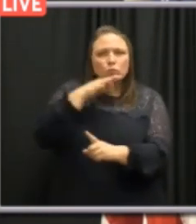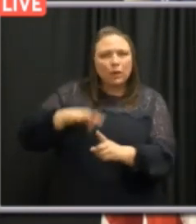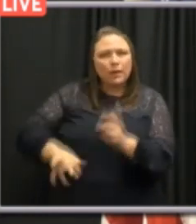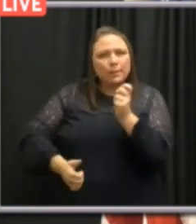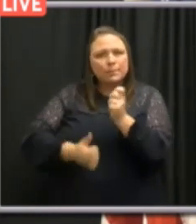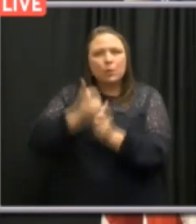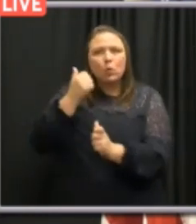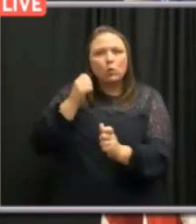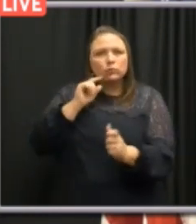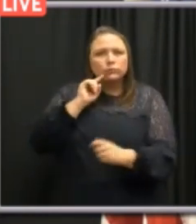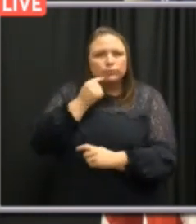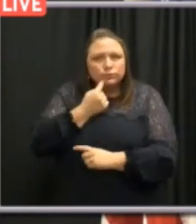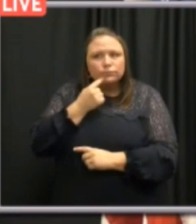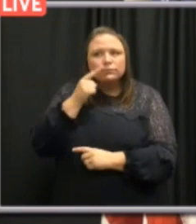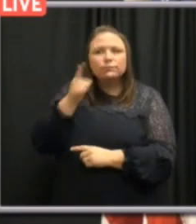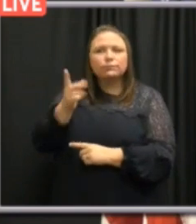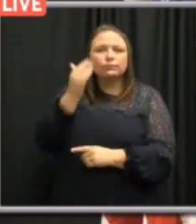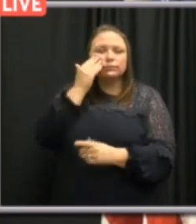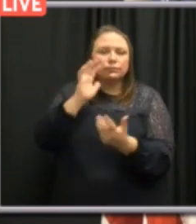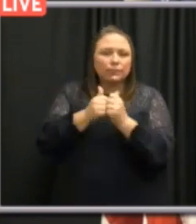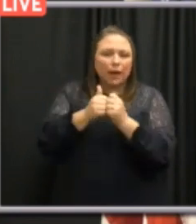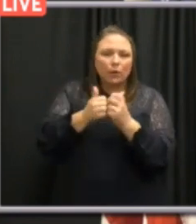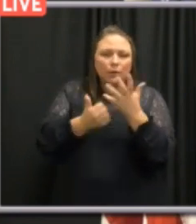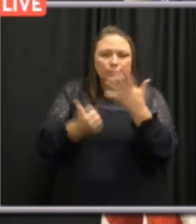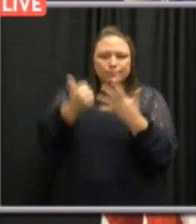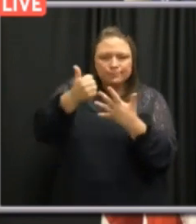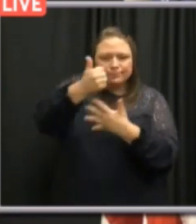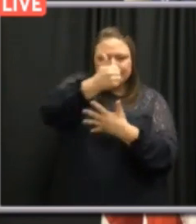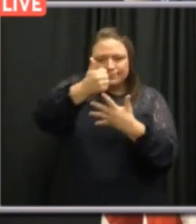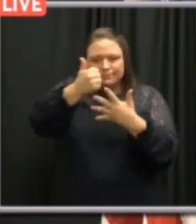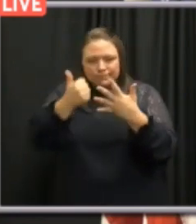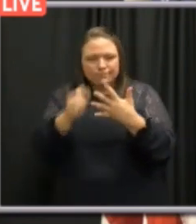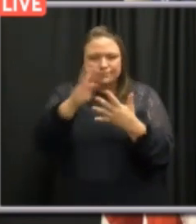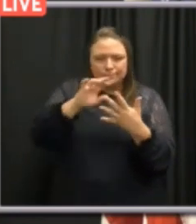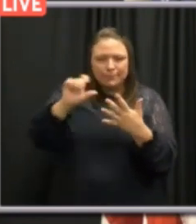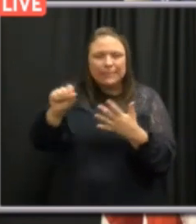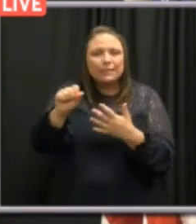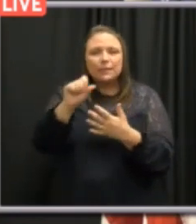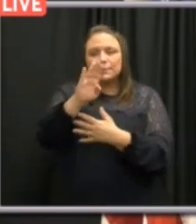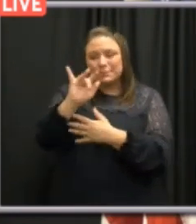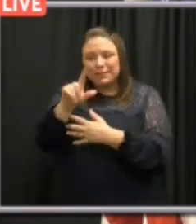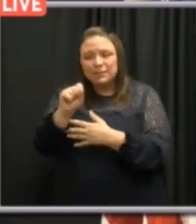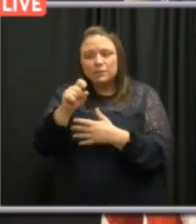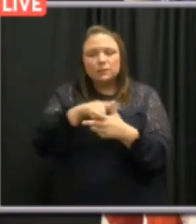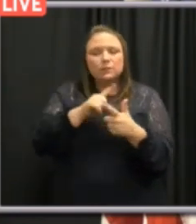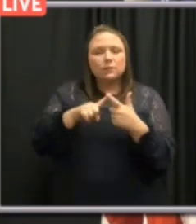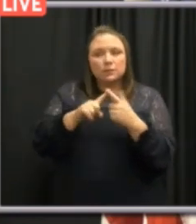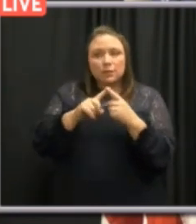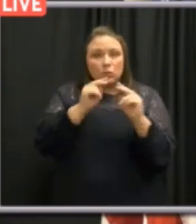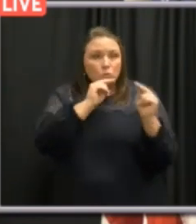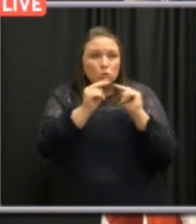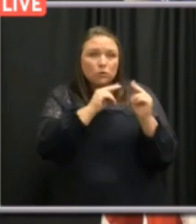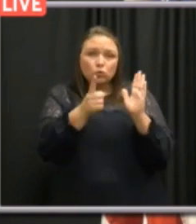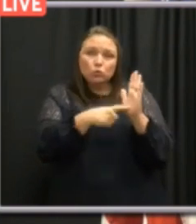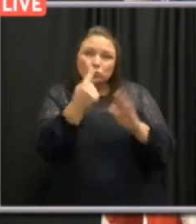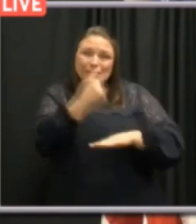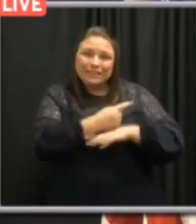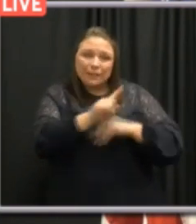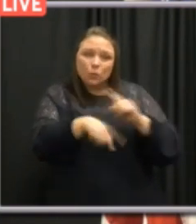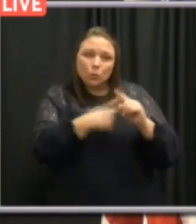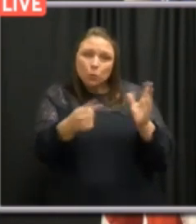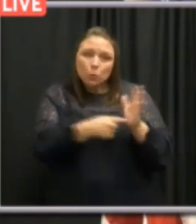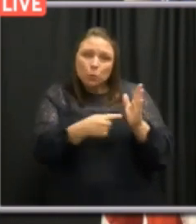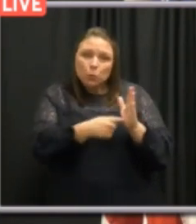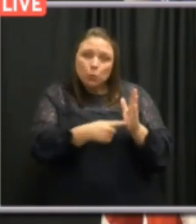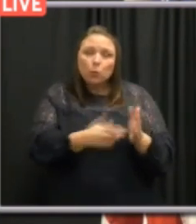most. Counselors can help with the prioritization of bills. They can help negotiate due dates of when those bills are coming